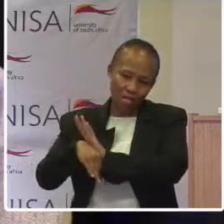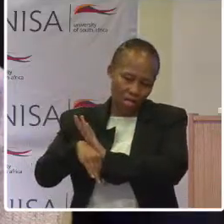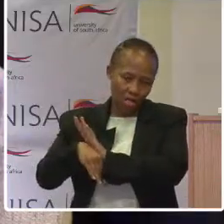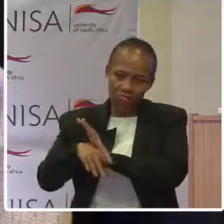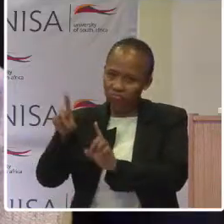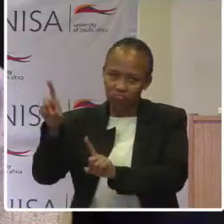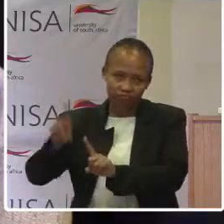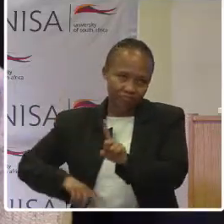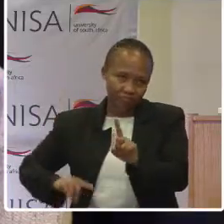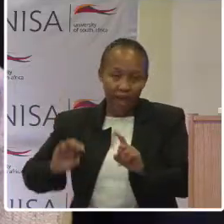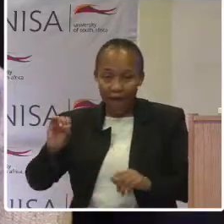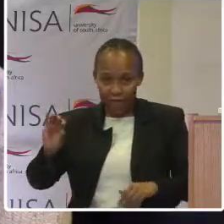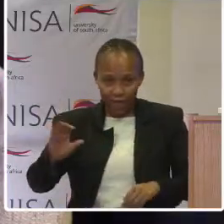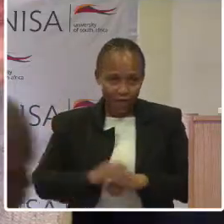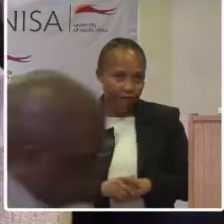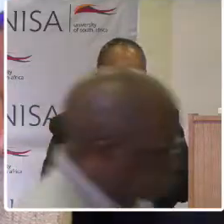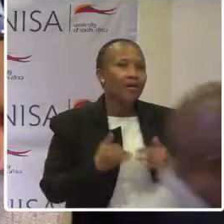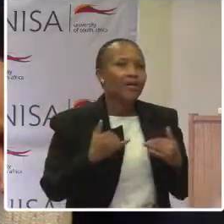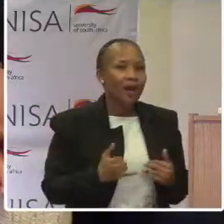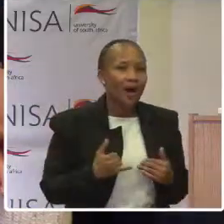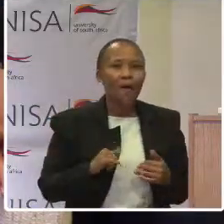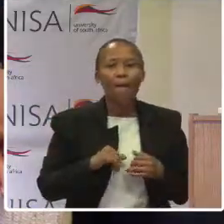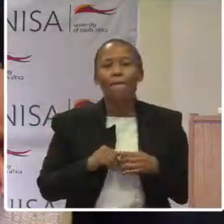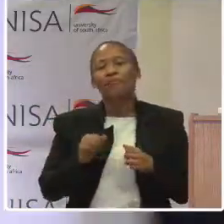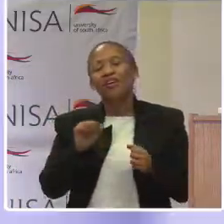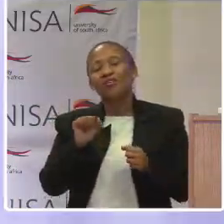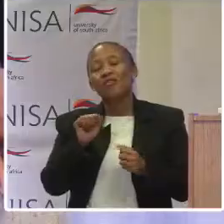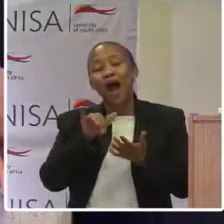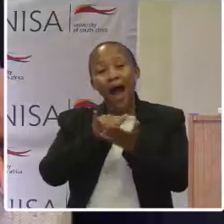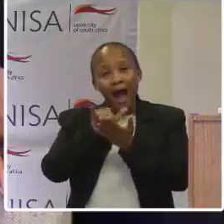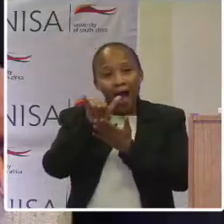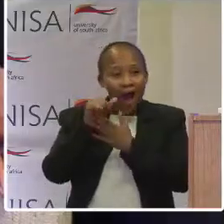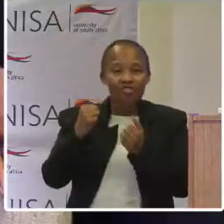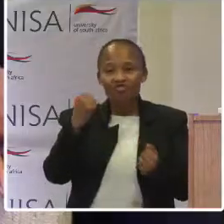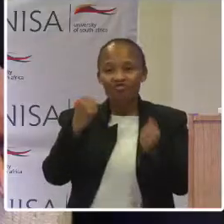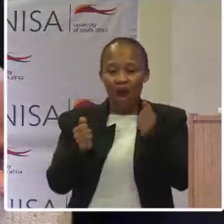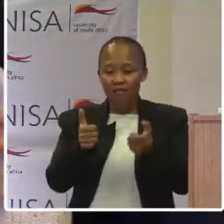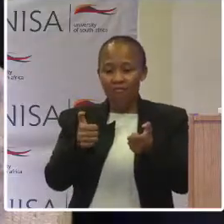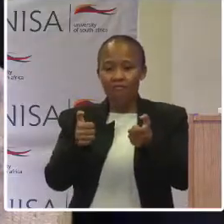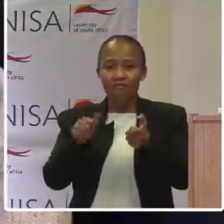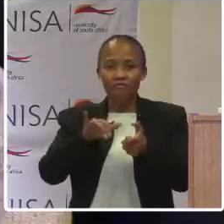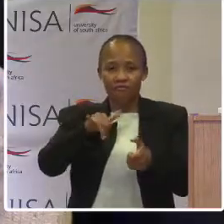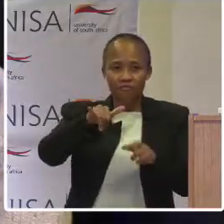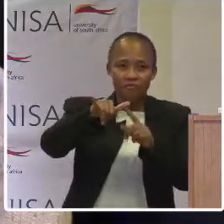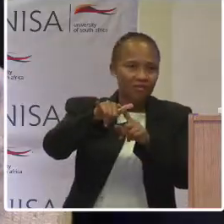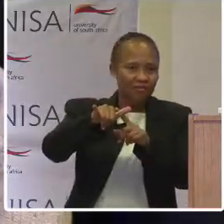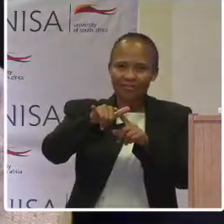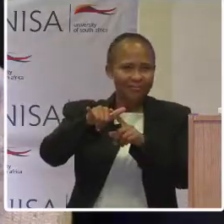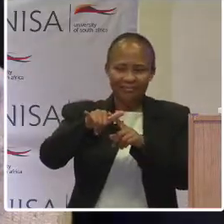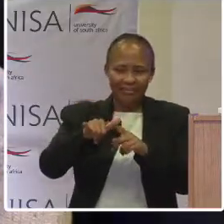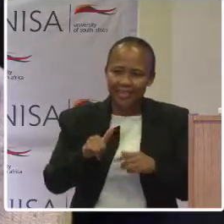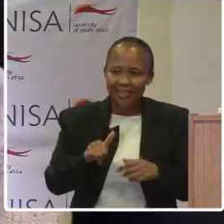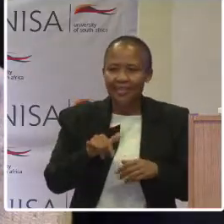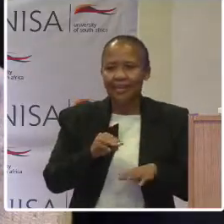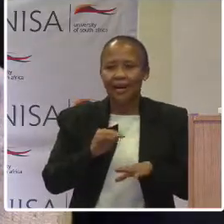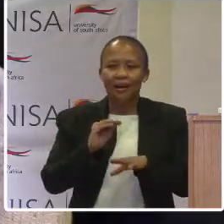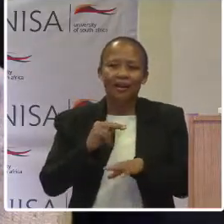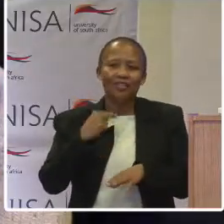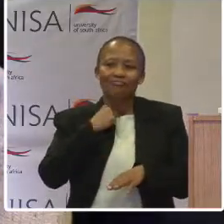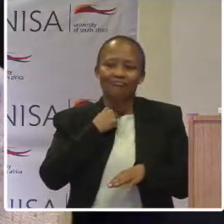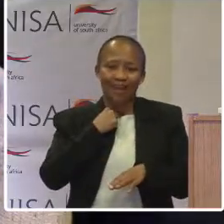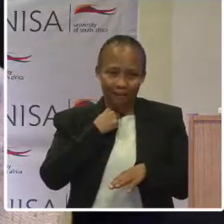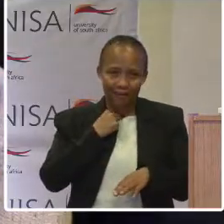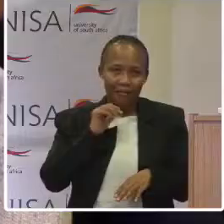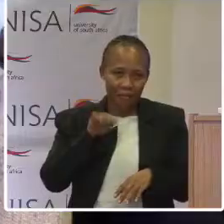exist today. Pilots are stuck. SA Express is no longer there. So what's happening now is this,